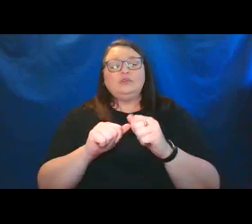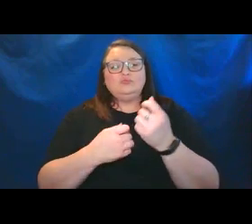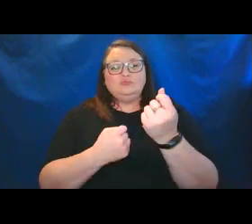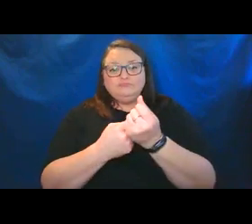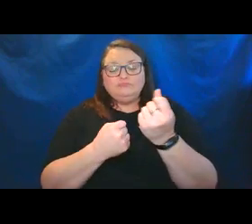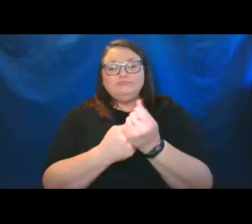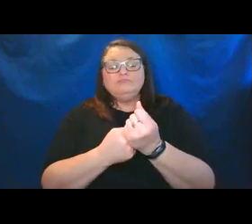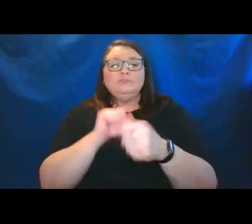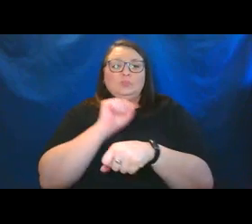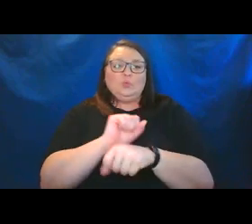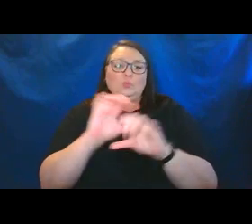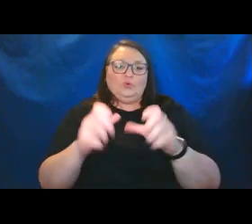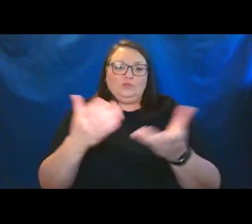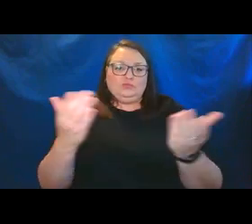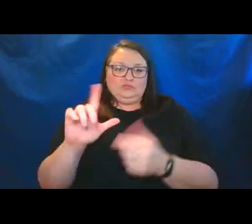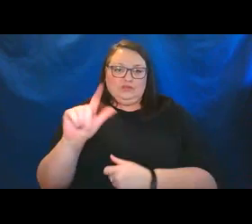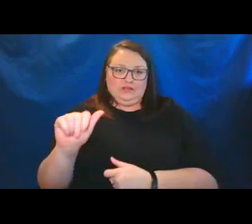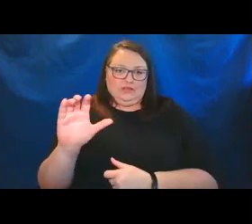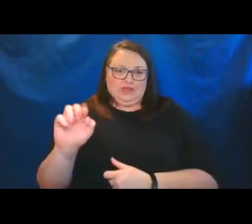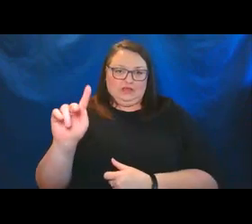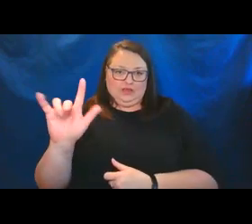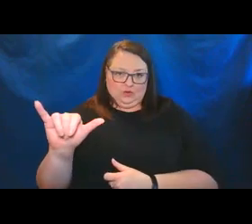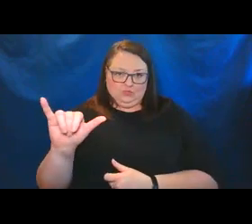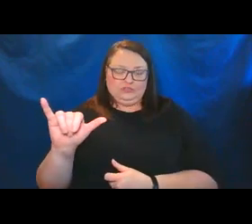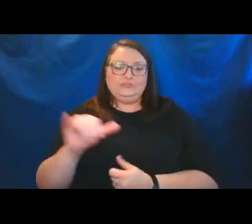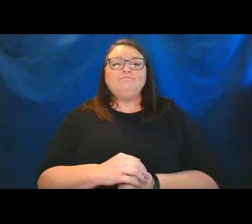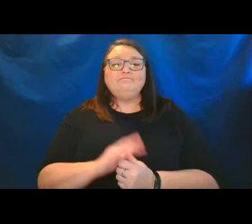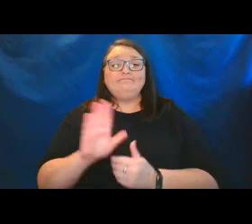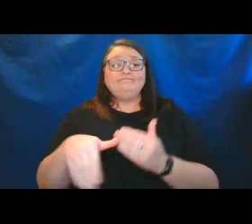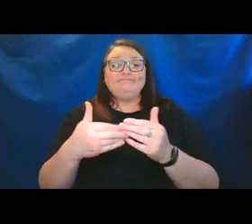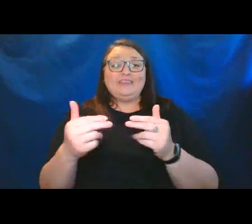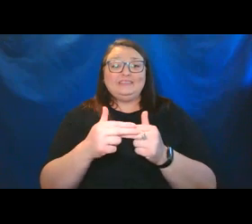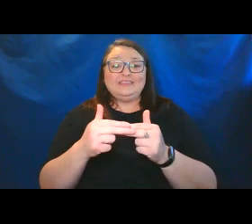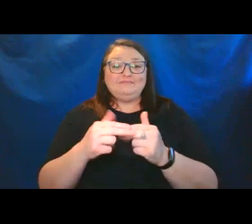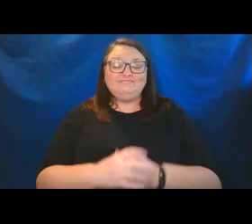workforce here in LA County. And if you go to the next slide.